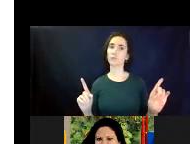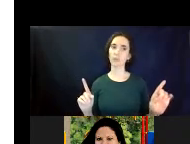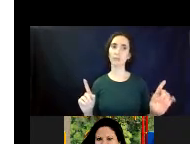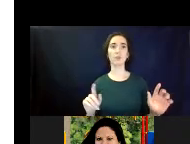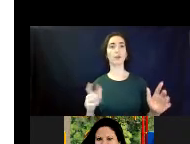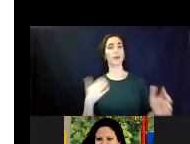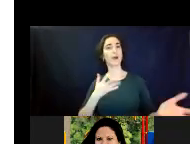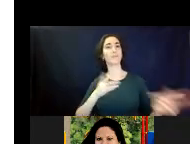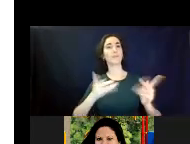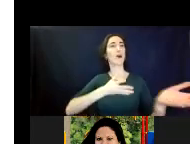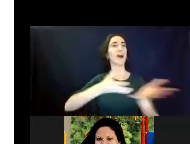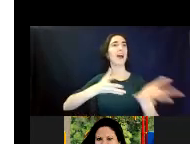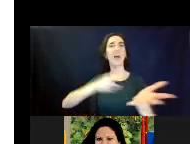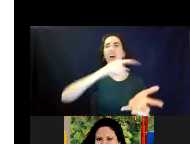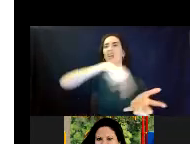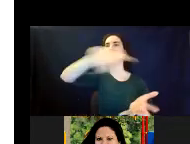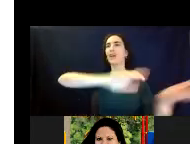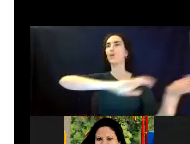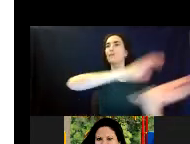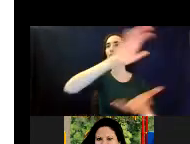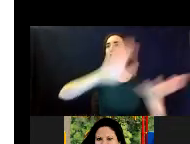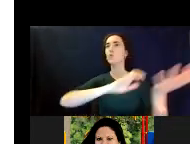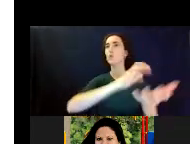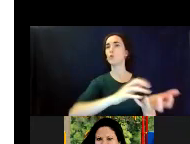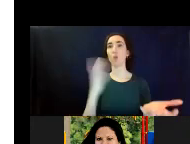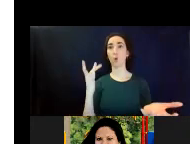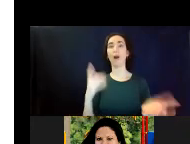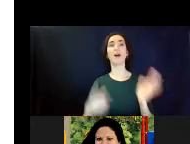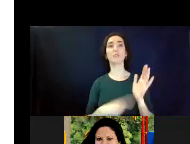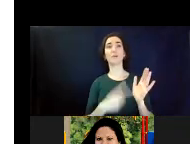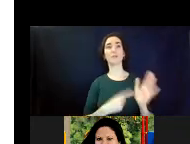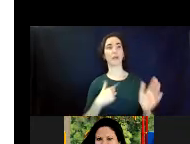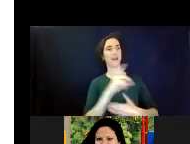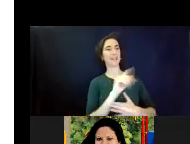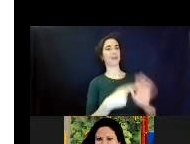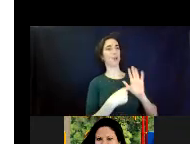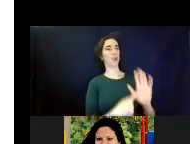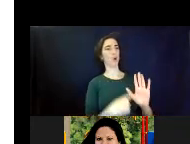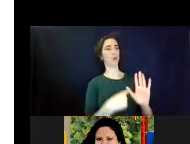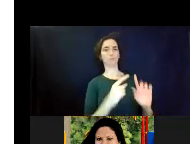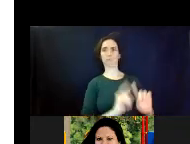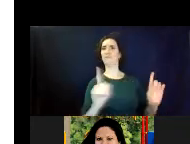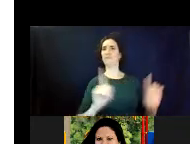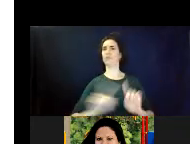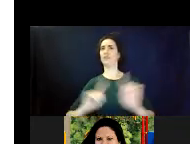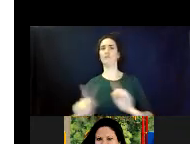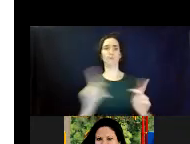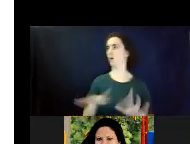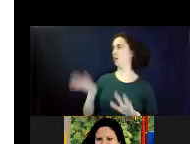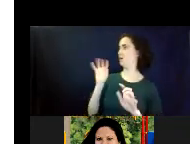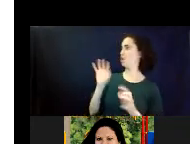interpersonal relationships, because when the look or presentation of my disability changes, people get confused and don't know how to interact with